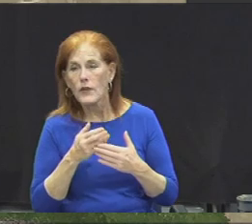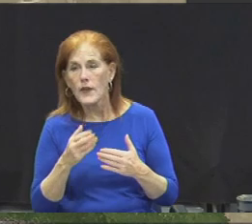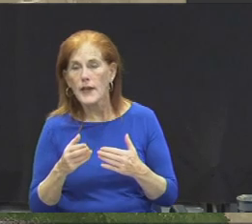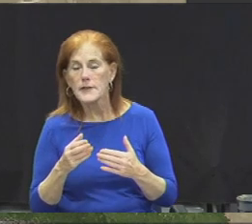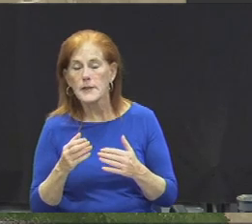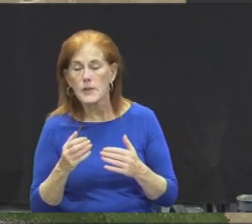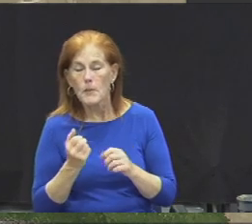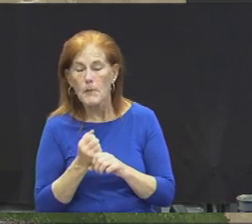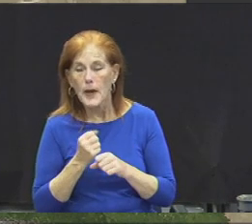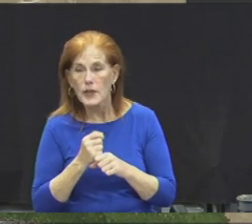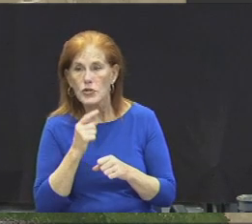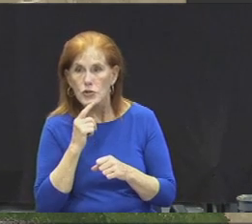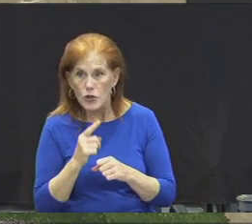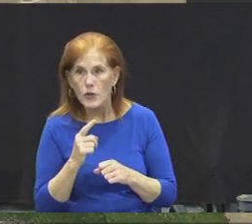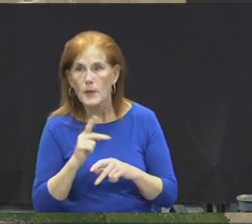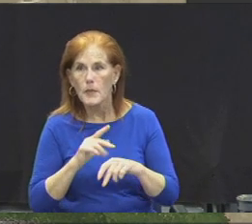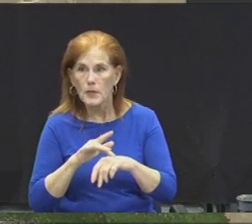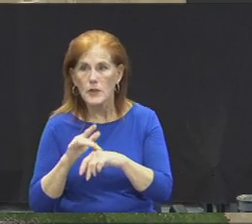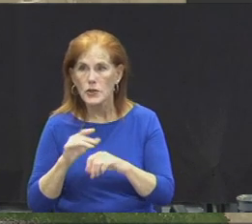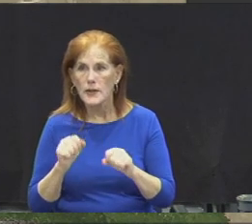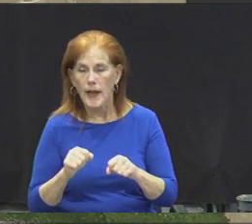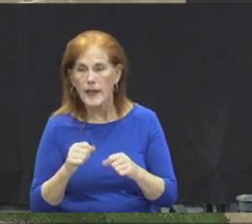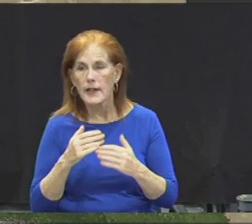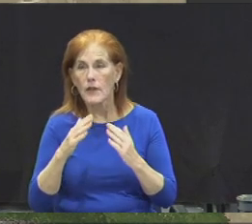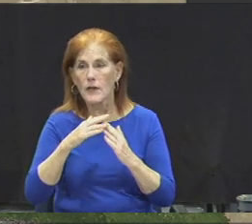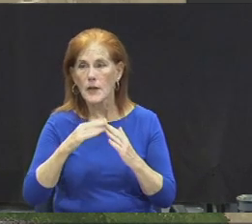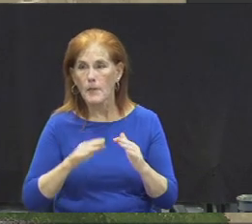top and the bottom runs by kids.